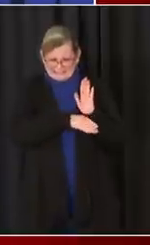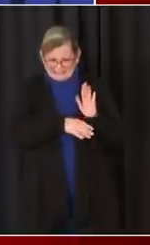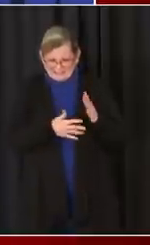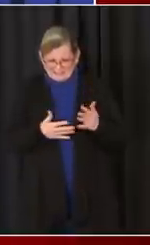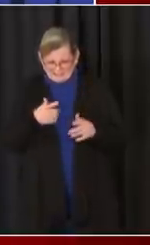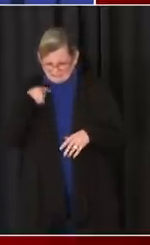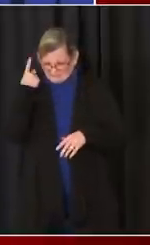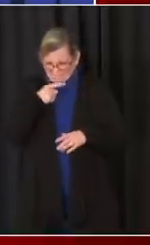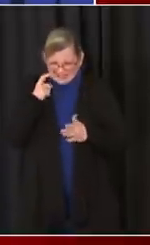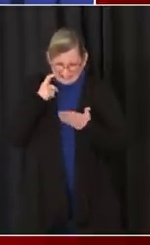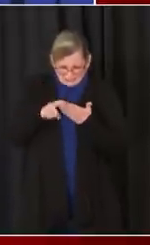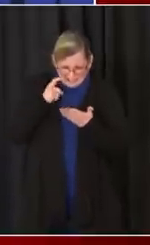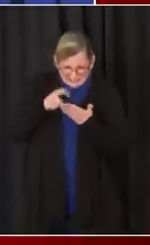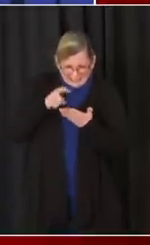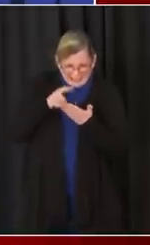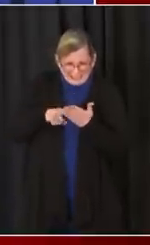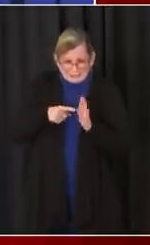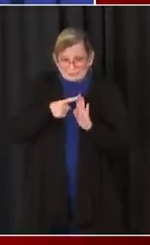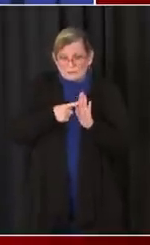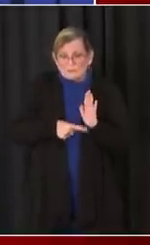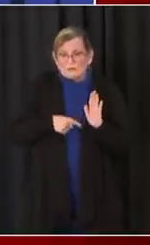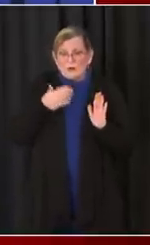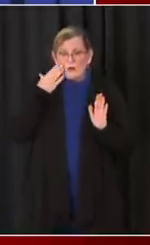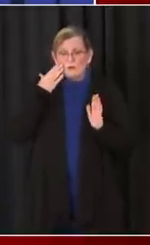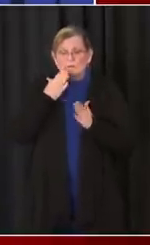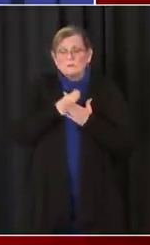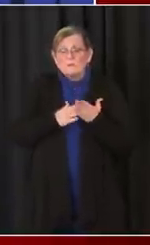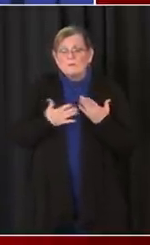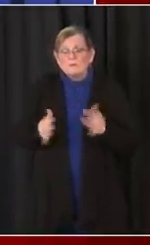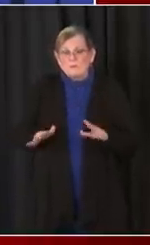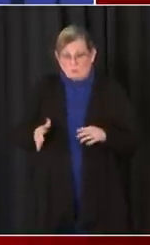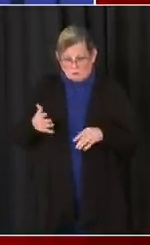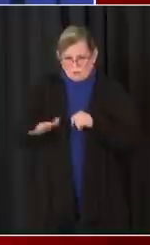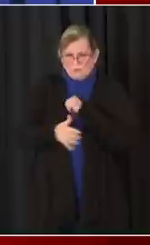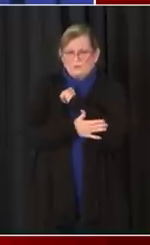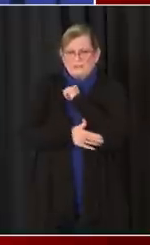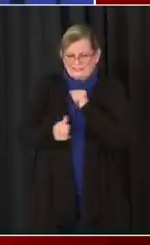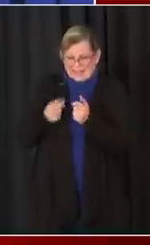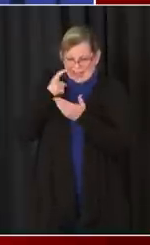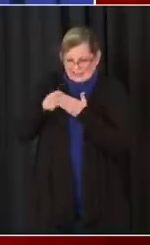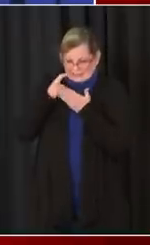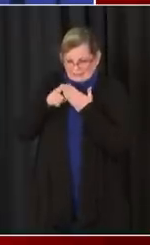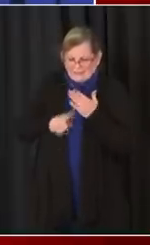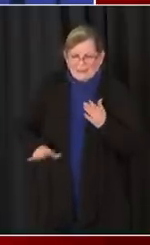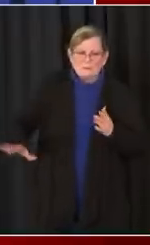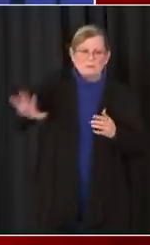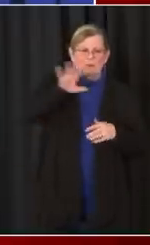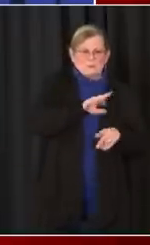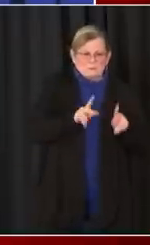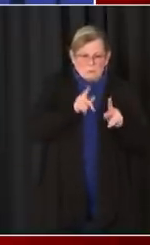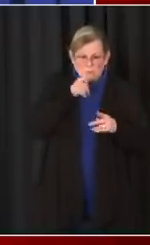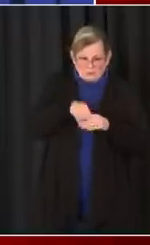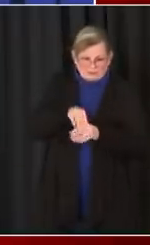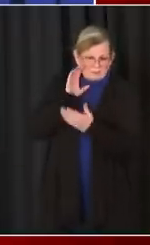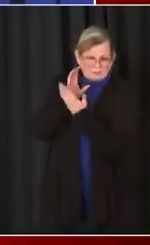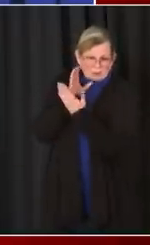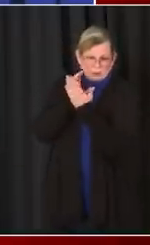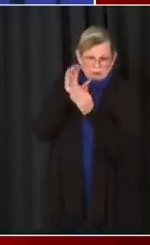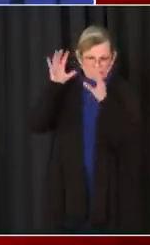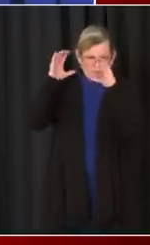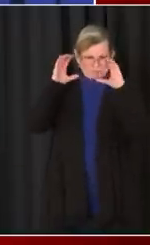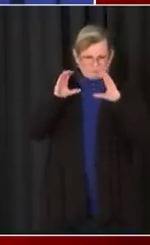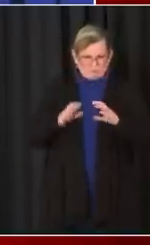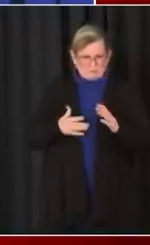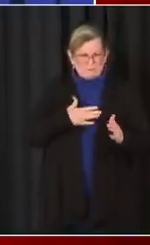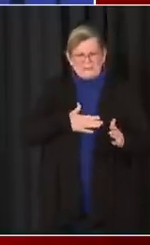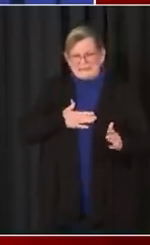lot of people that are in these images, and we know that there are people across this country who can identify these individuals. This is where the community comes